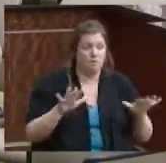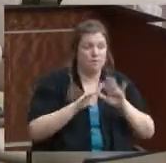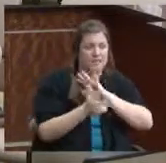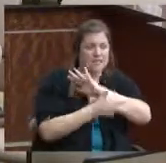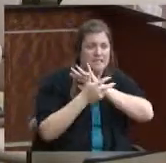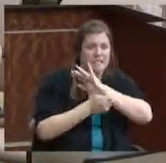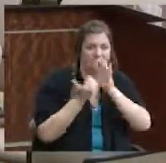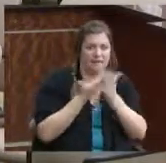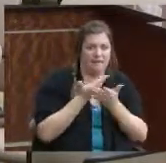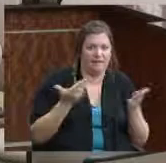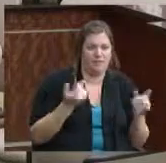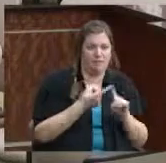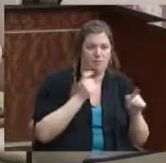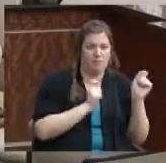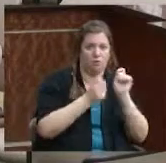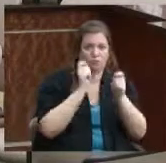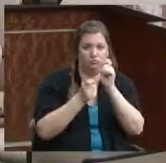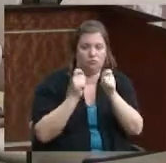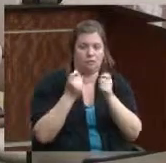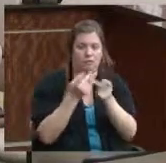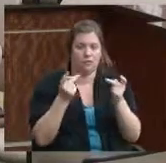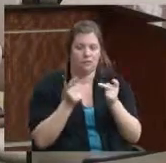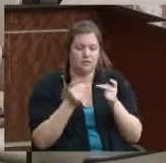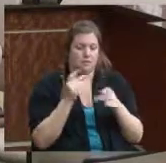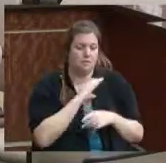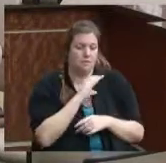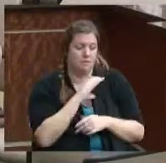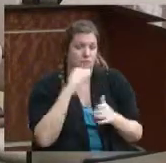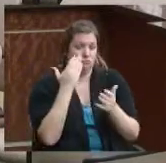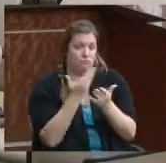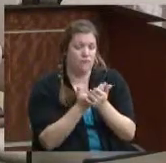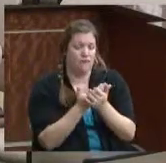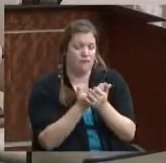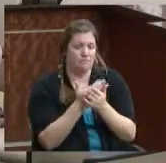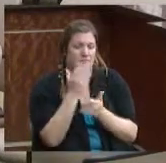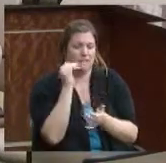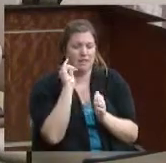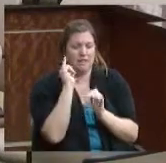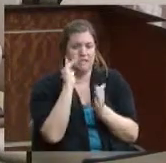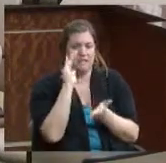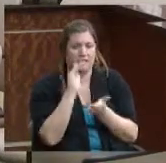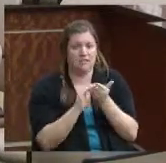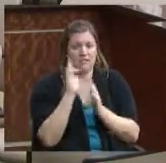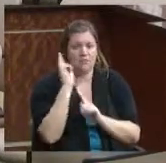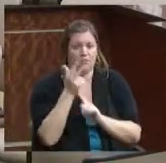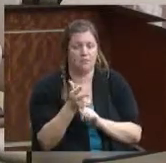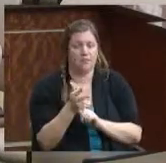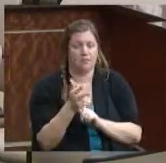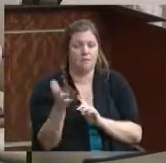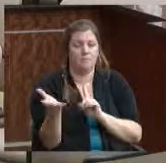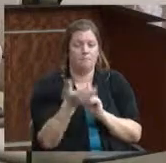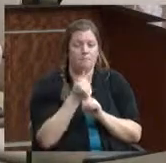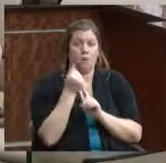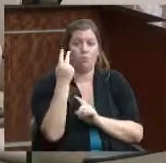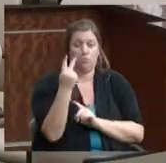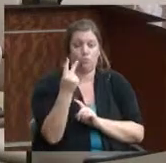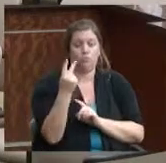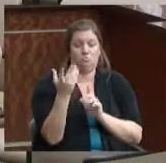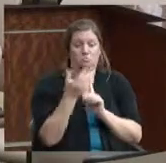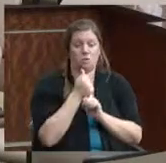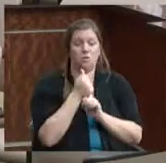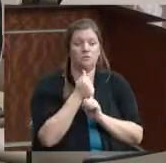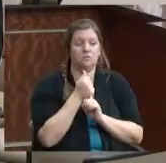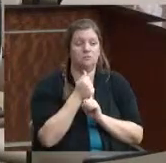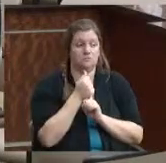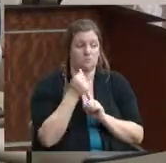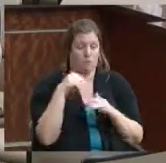stealing merchandise from the construction site. The police department arrived in less than 3 minutes. Both perpetrators were apprehended. We